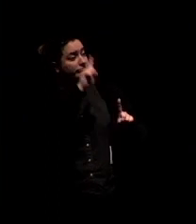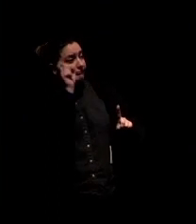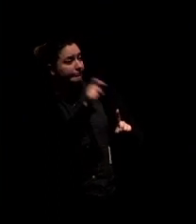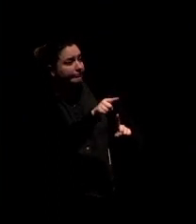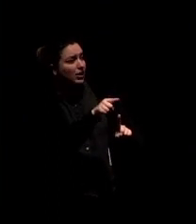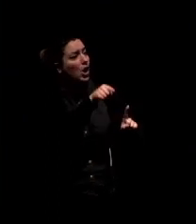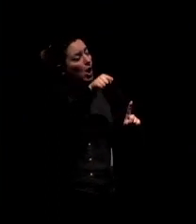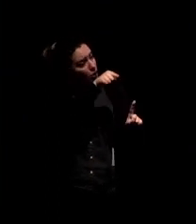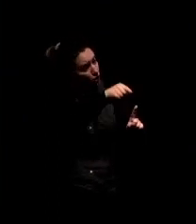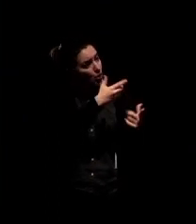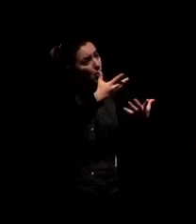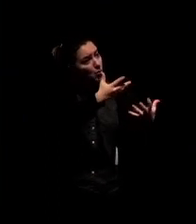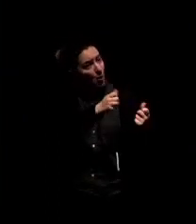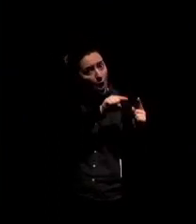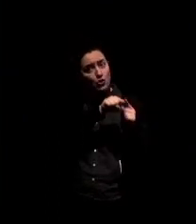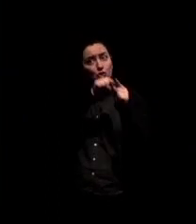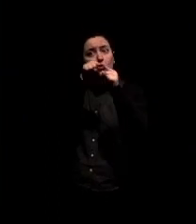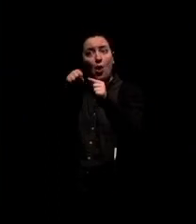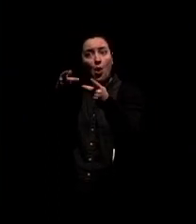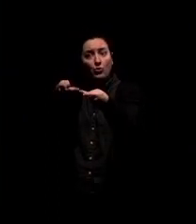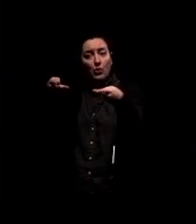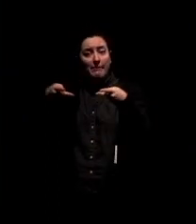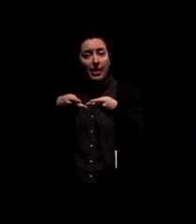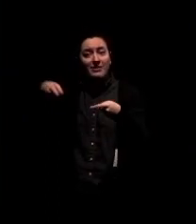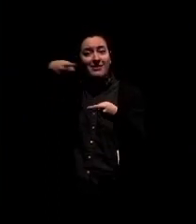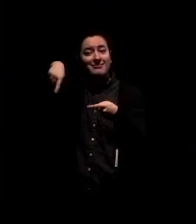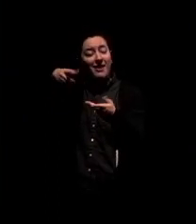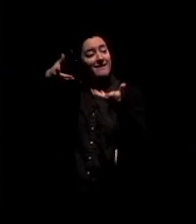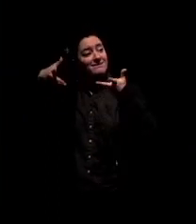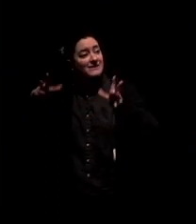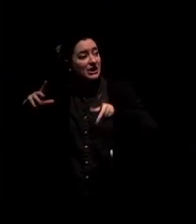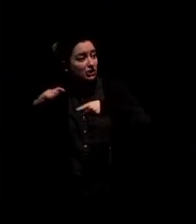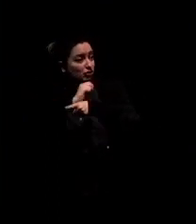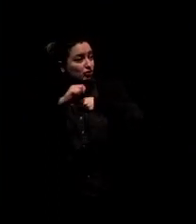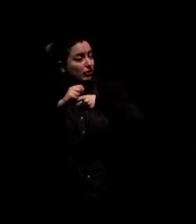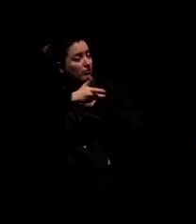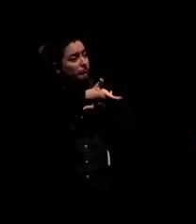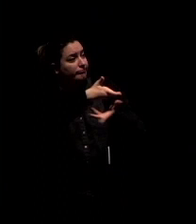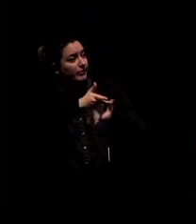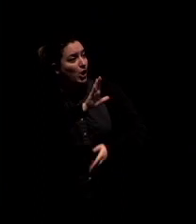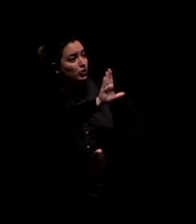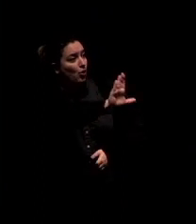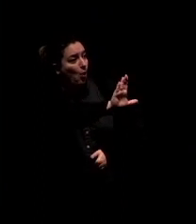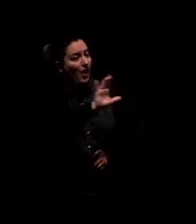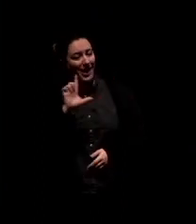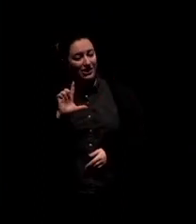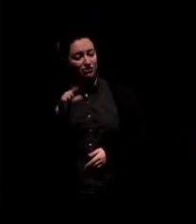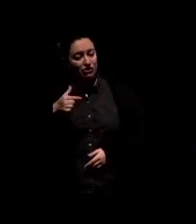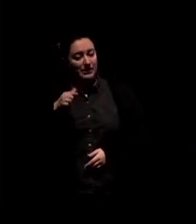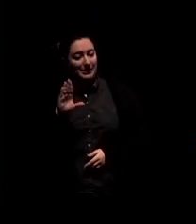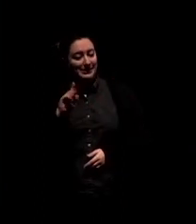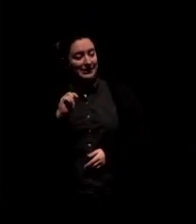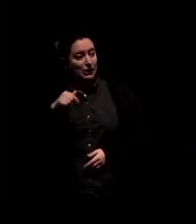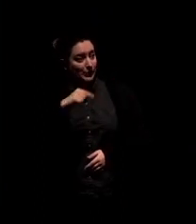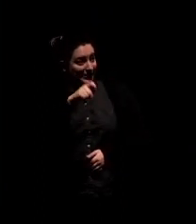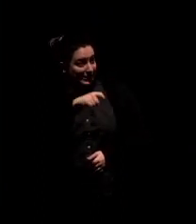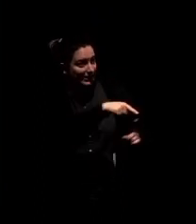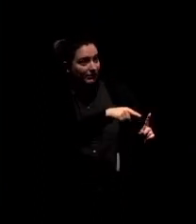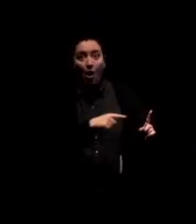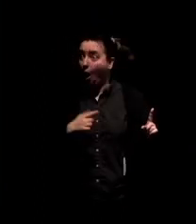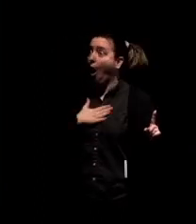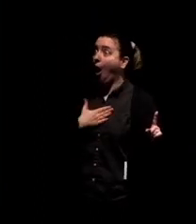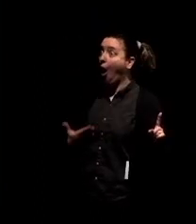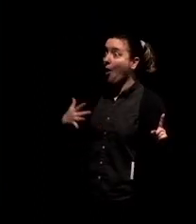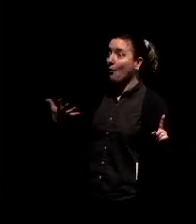likely to go to a place that had been trained in addressing the needs of LGBTQ folks, but the reality is not nearly enough of that is